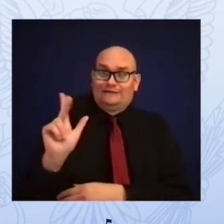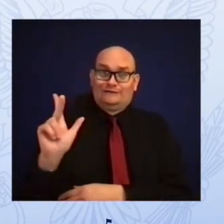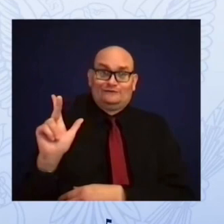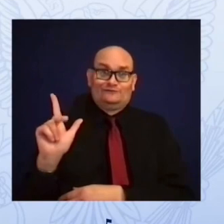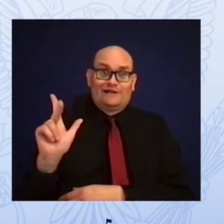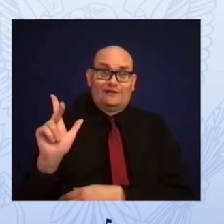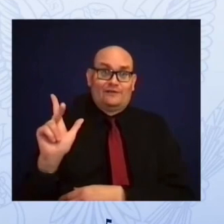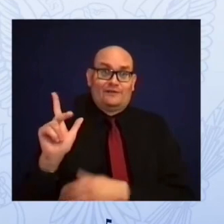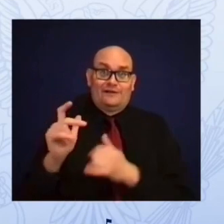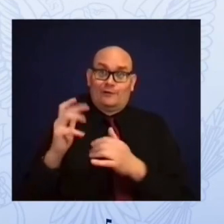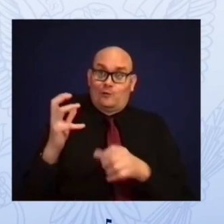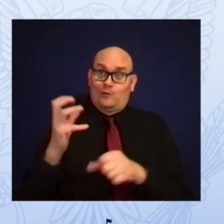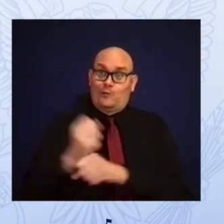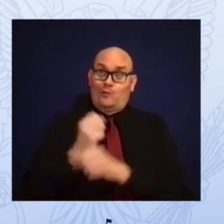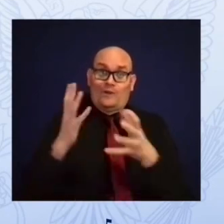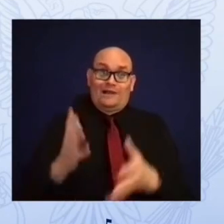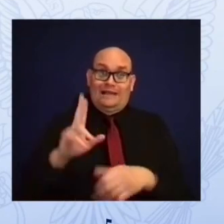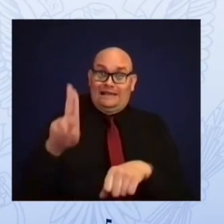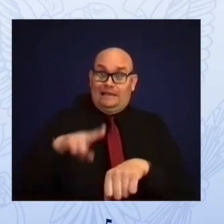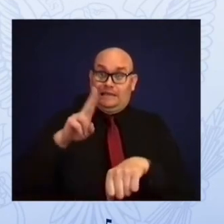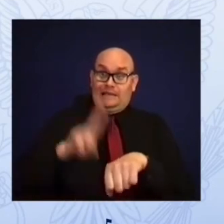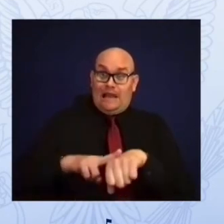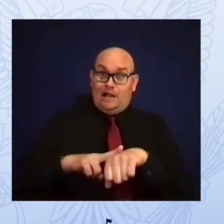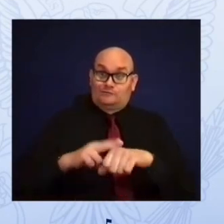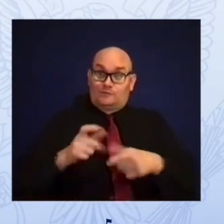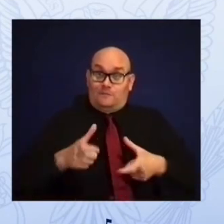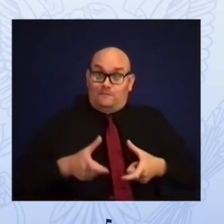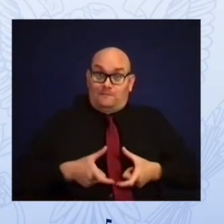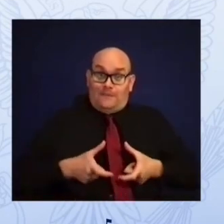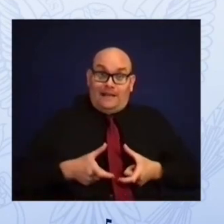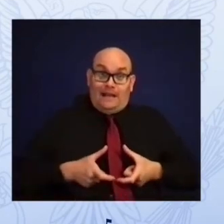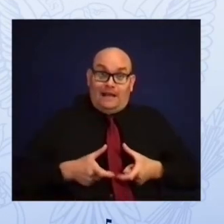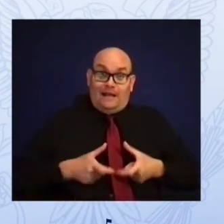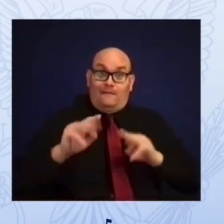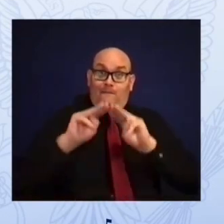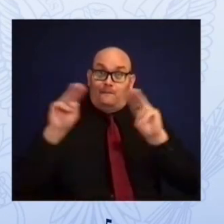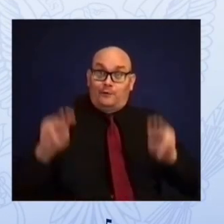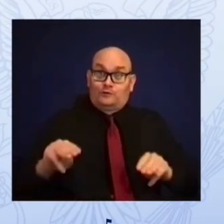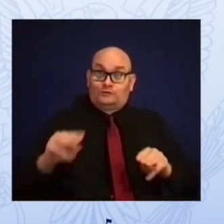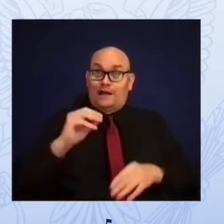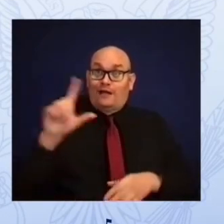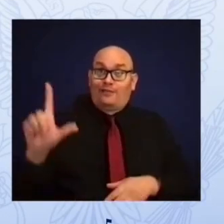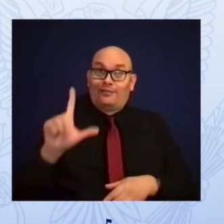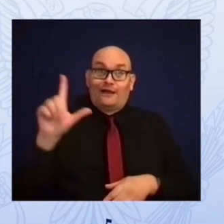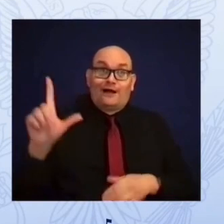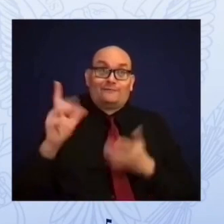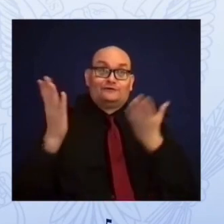Museum and Library Service.